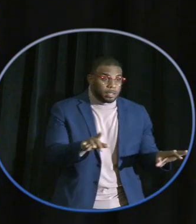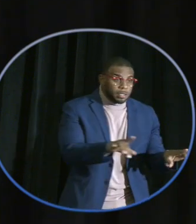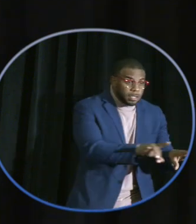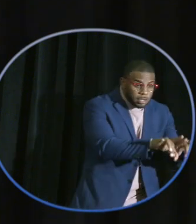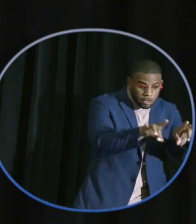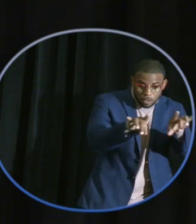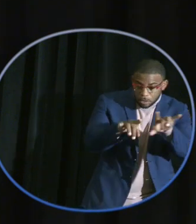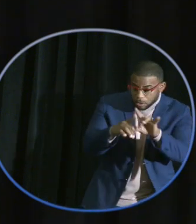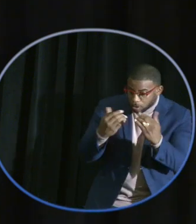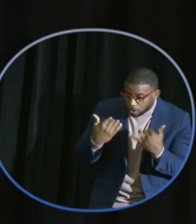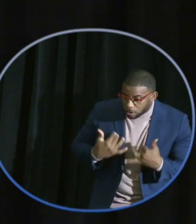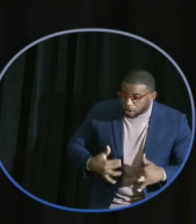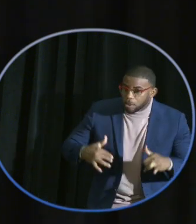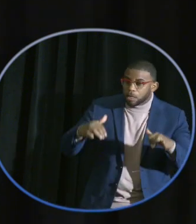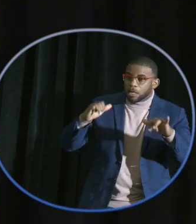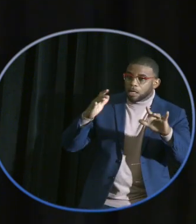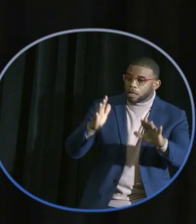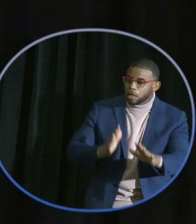as I